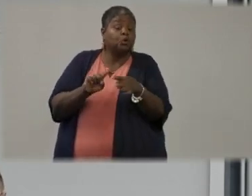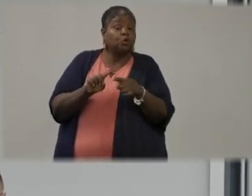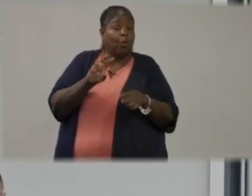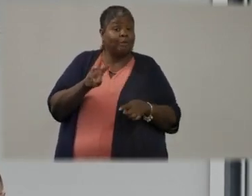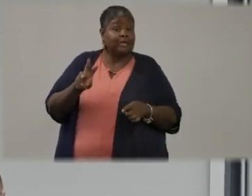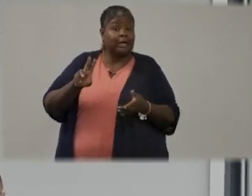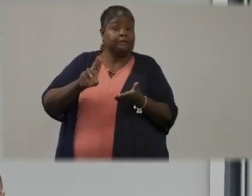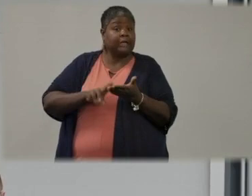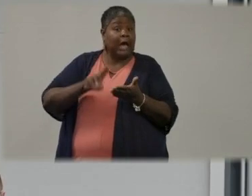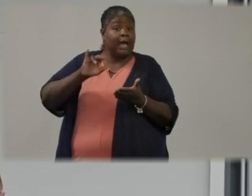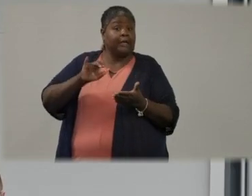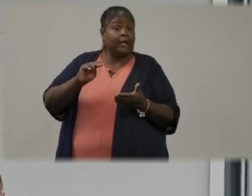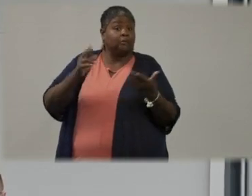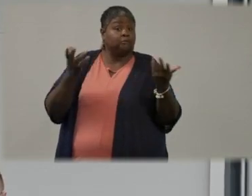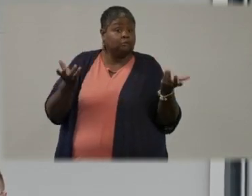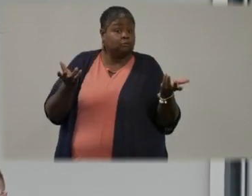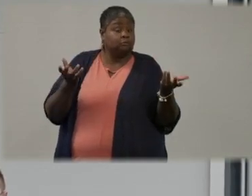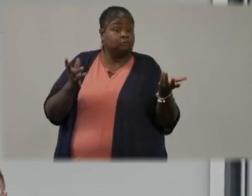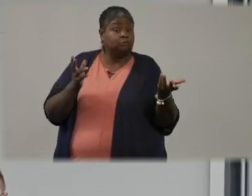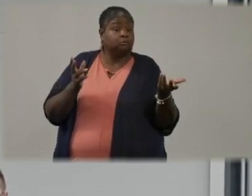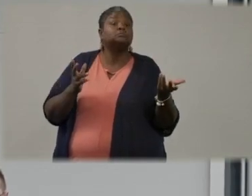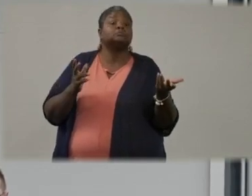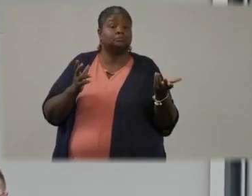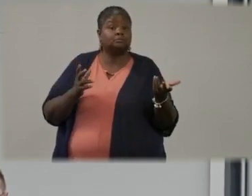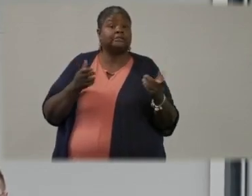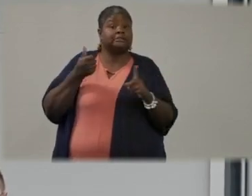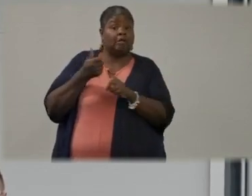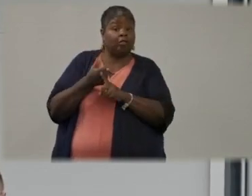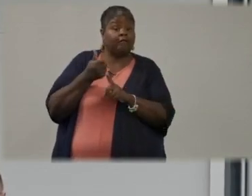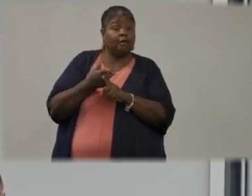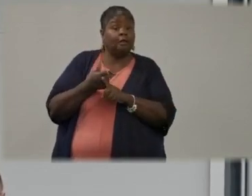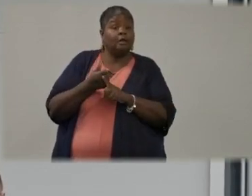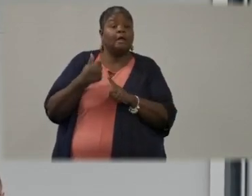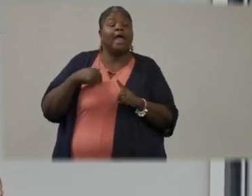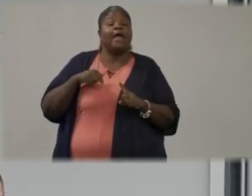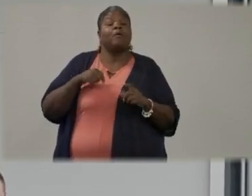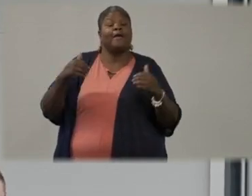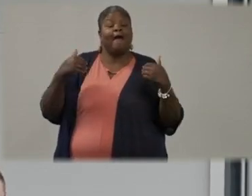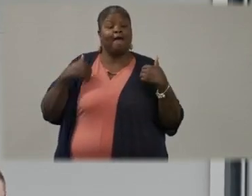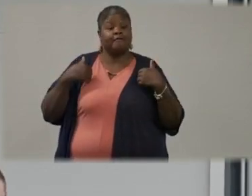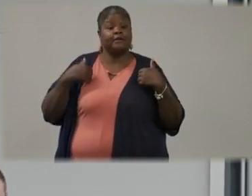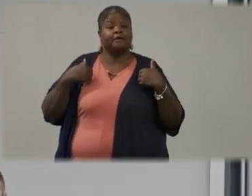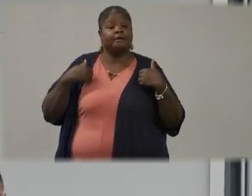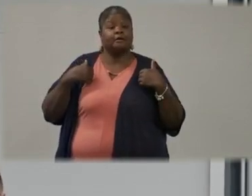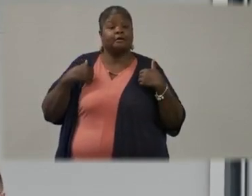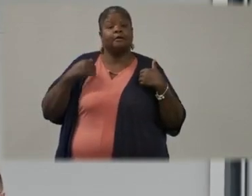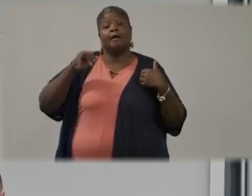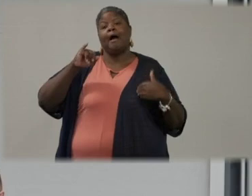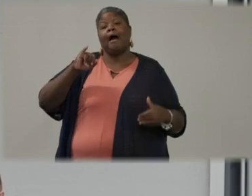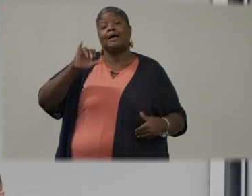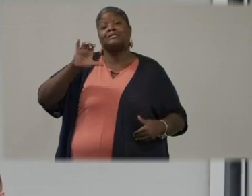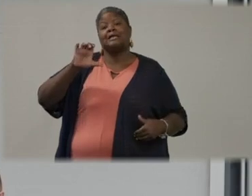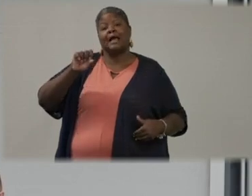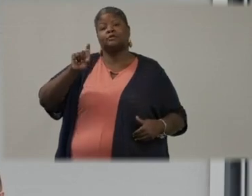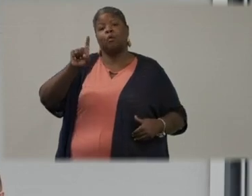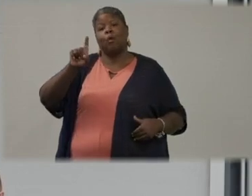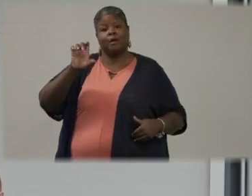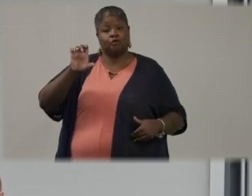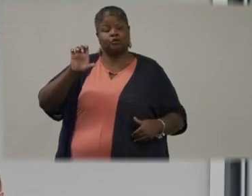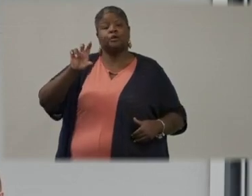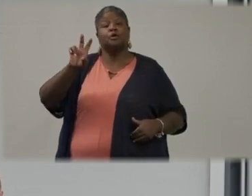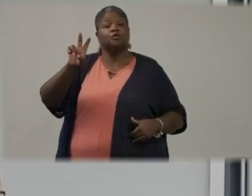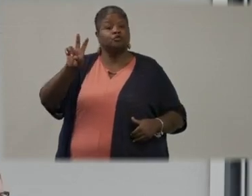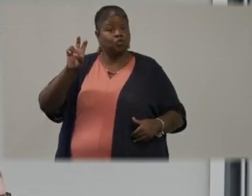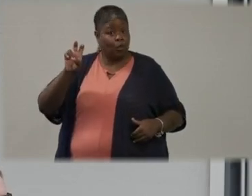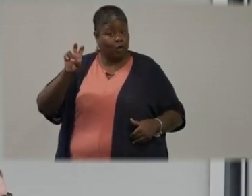sign up for the course itself, and we do have ICS 100, 200.